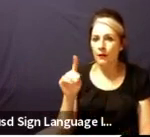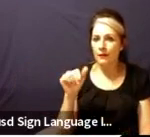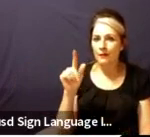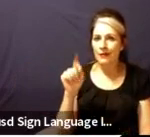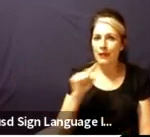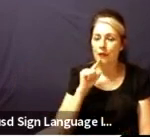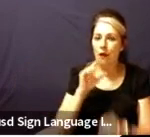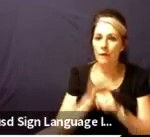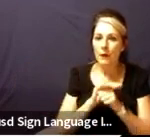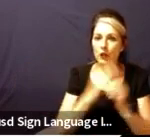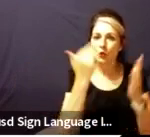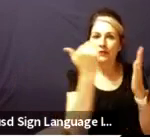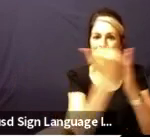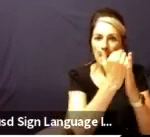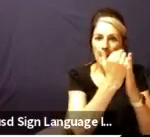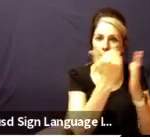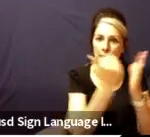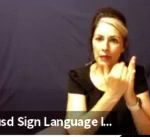step.